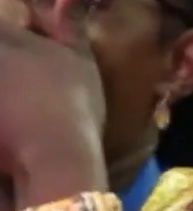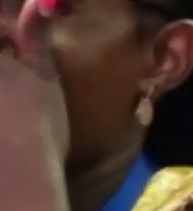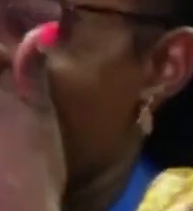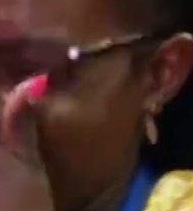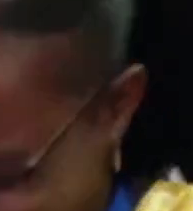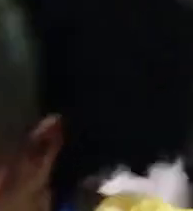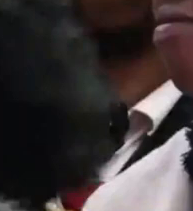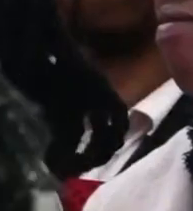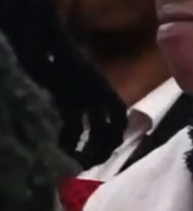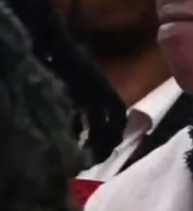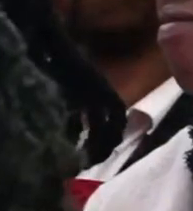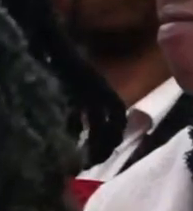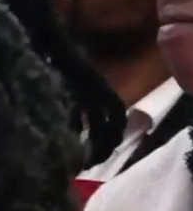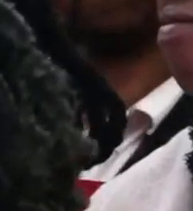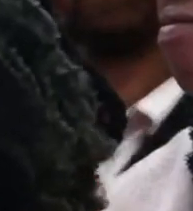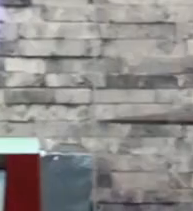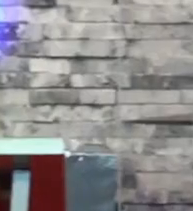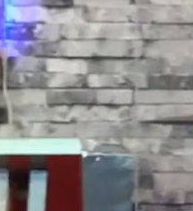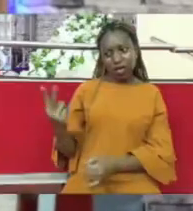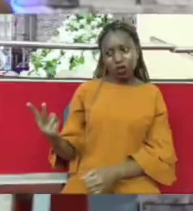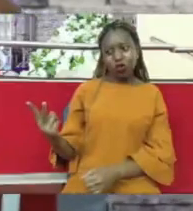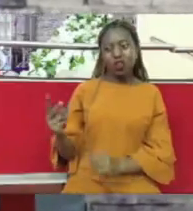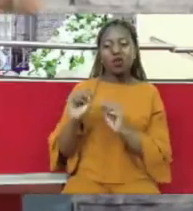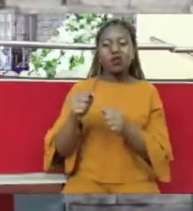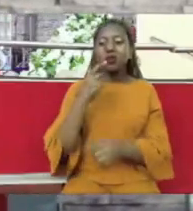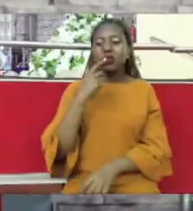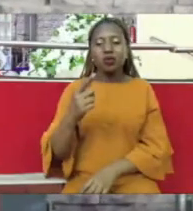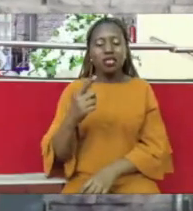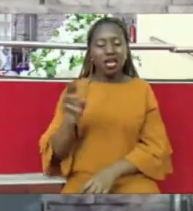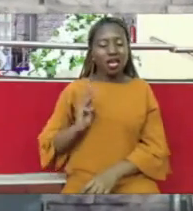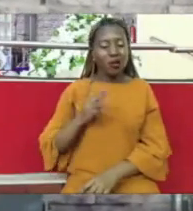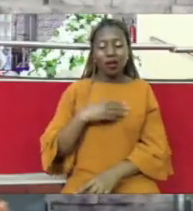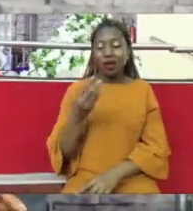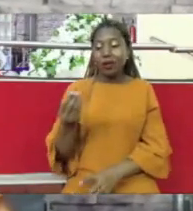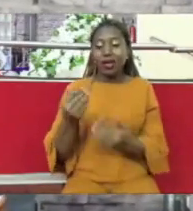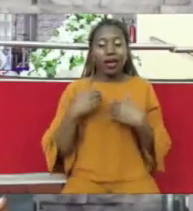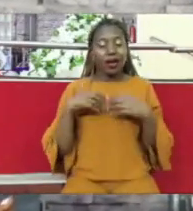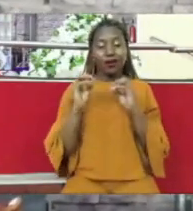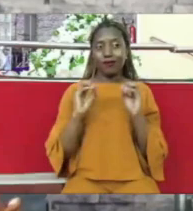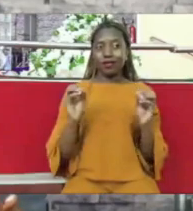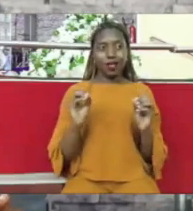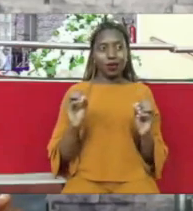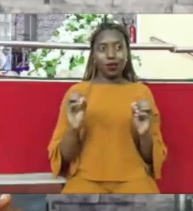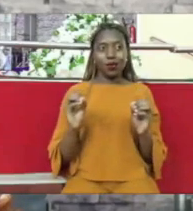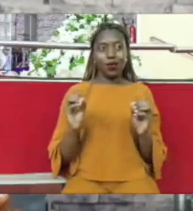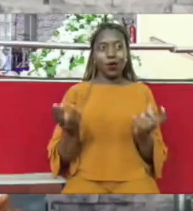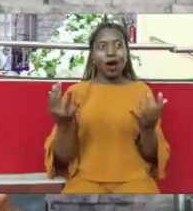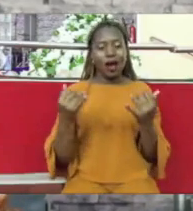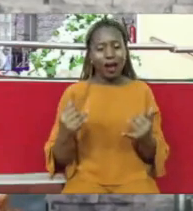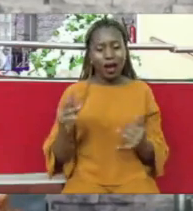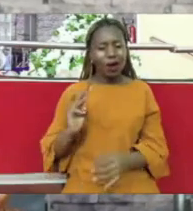none. In this congregation, we do not want in the ear of threshing mountains to say, silver and gold have